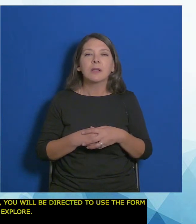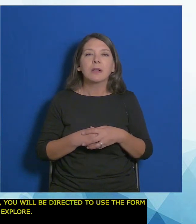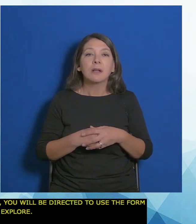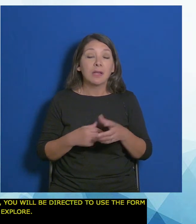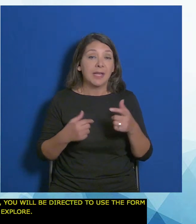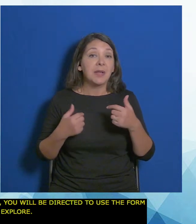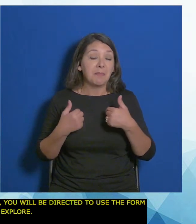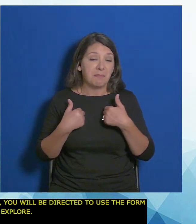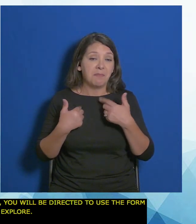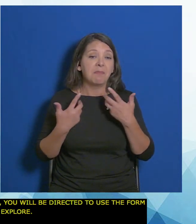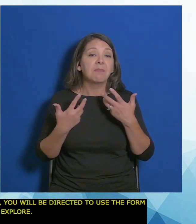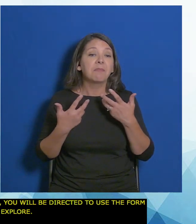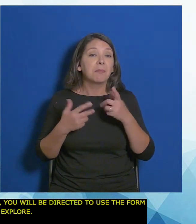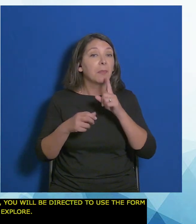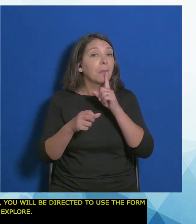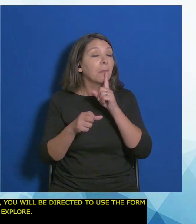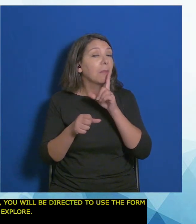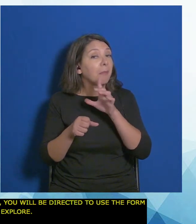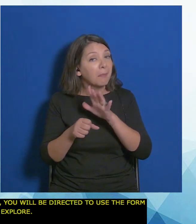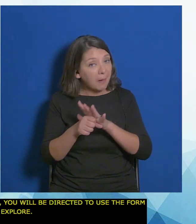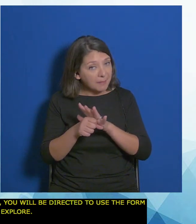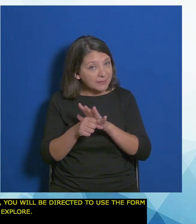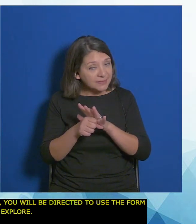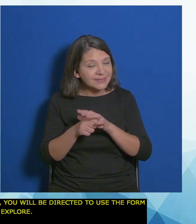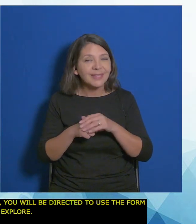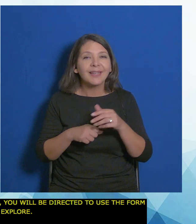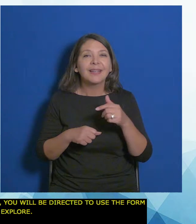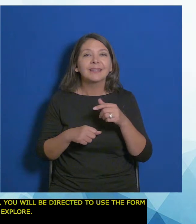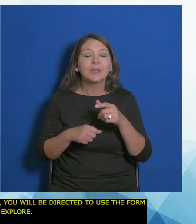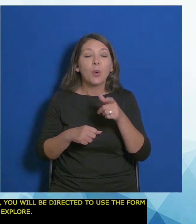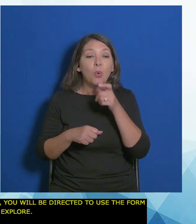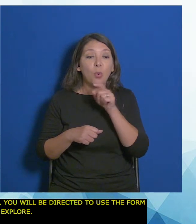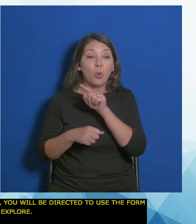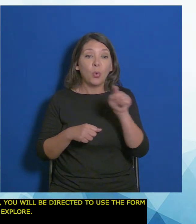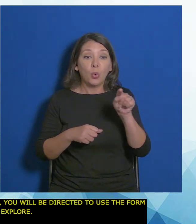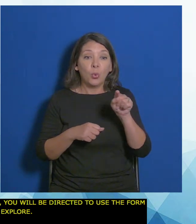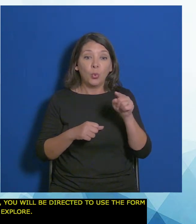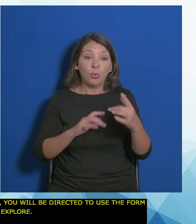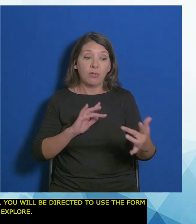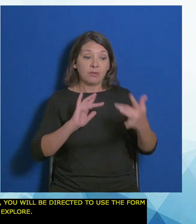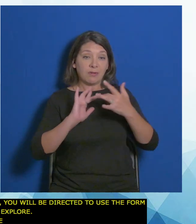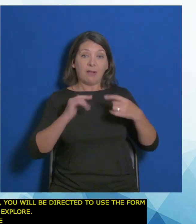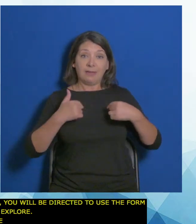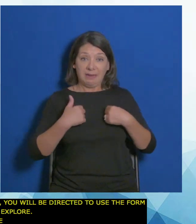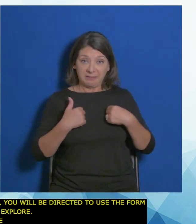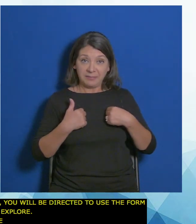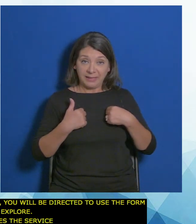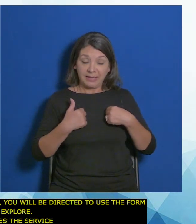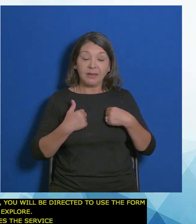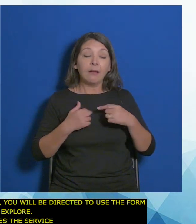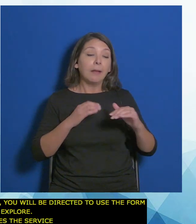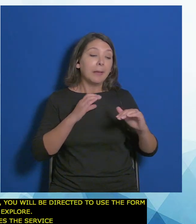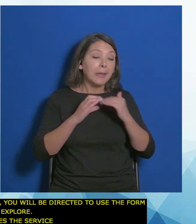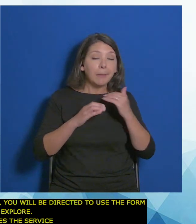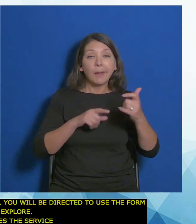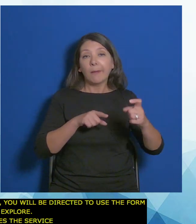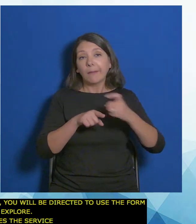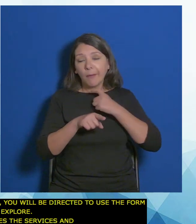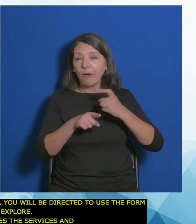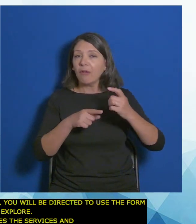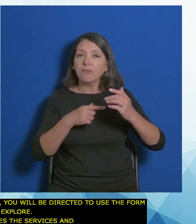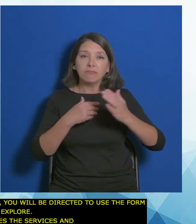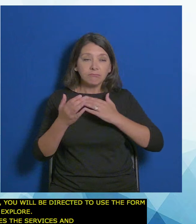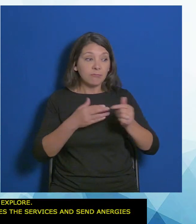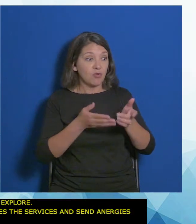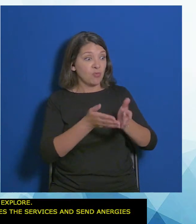have made a promise to get back to whoever utilizes the services and sends an email or phone call or